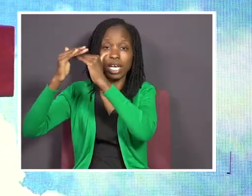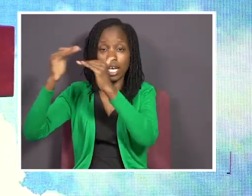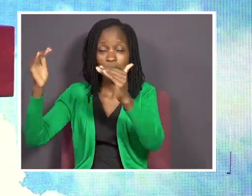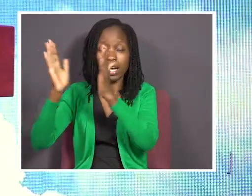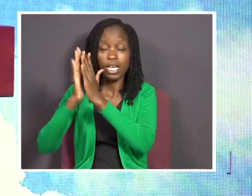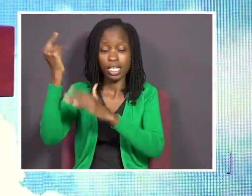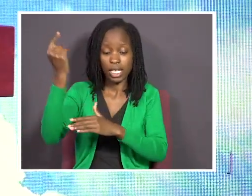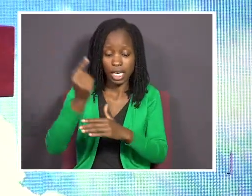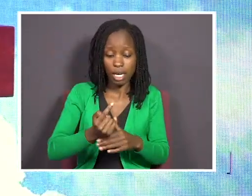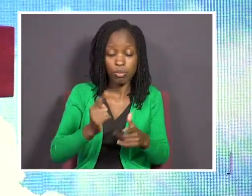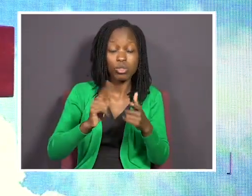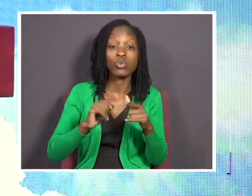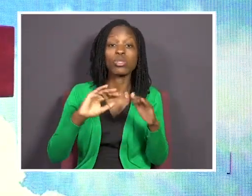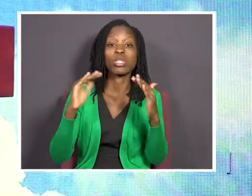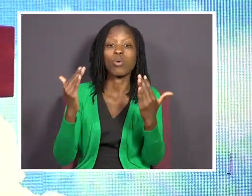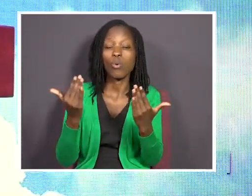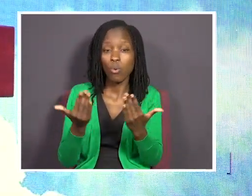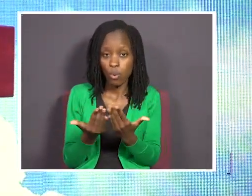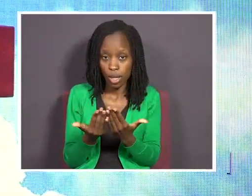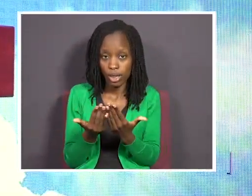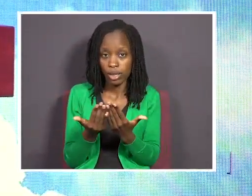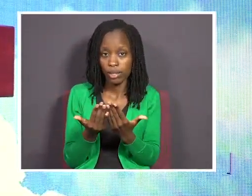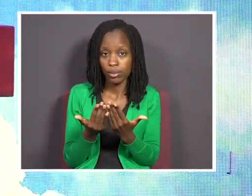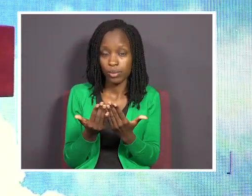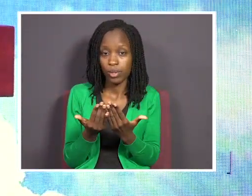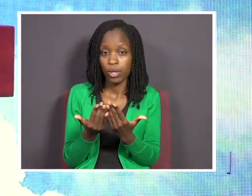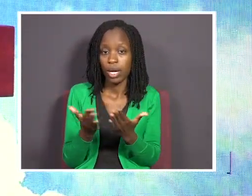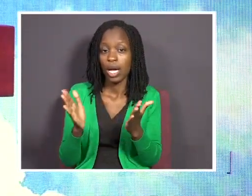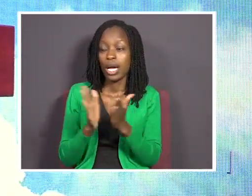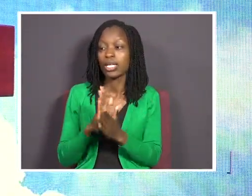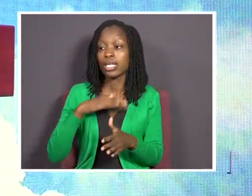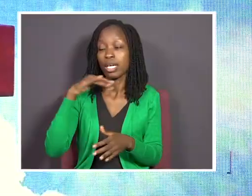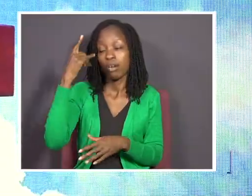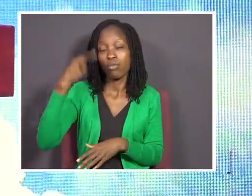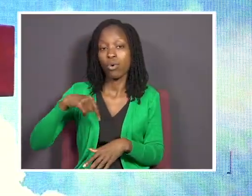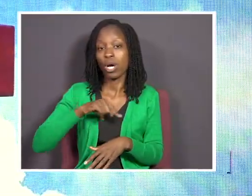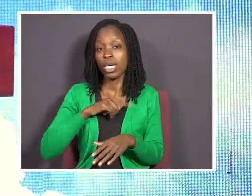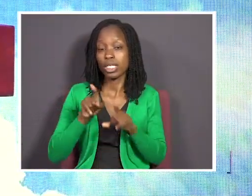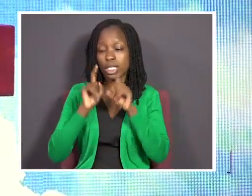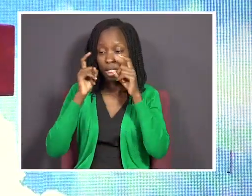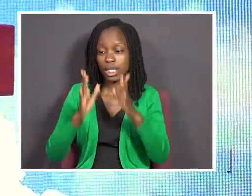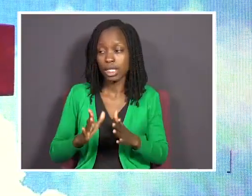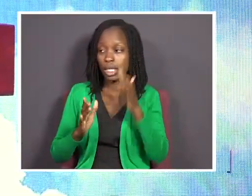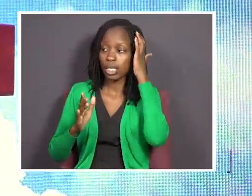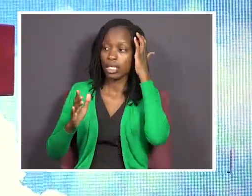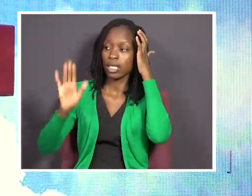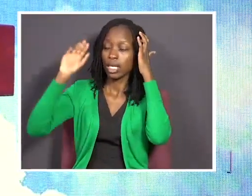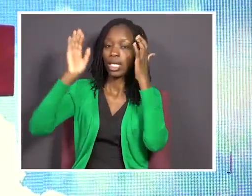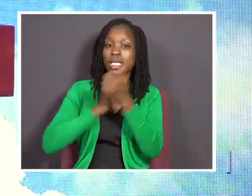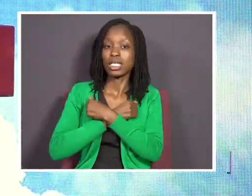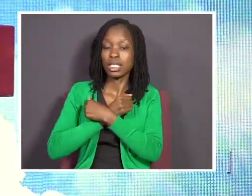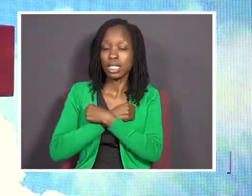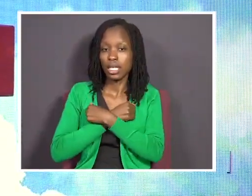and come into our world, into our time and space, and die for us as sinners. His love